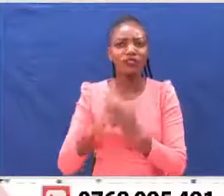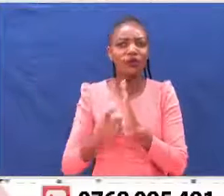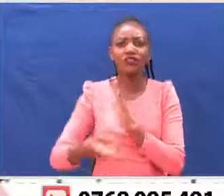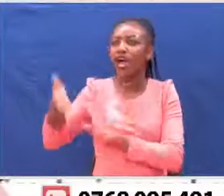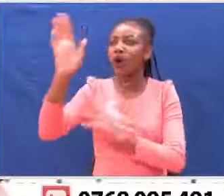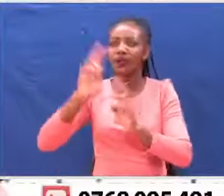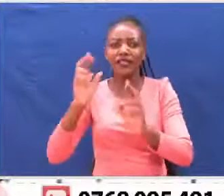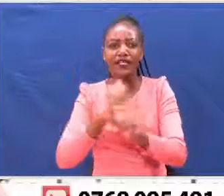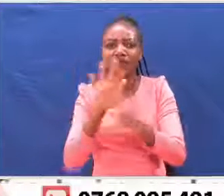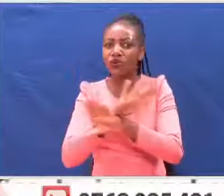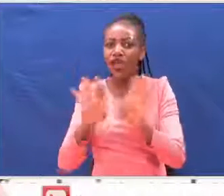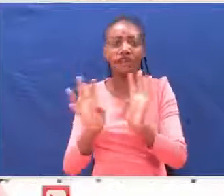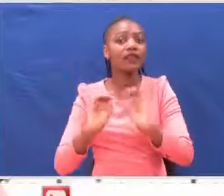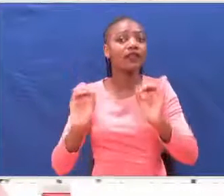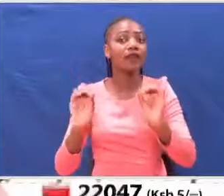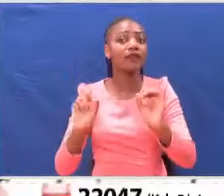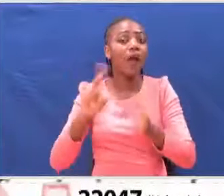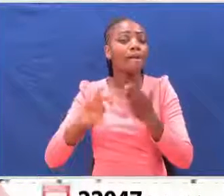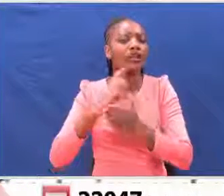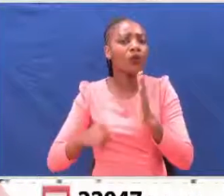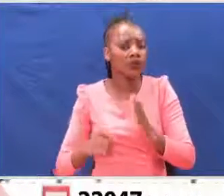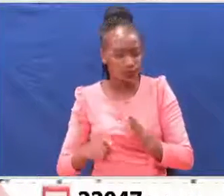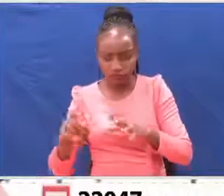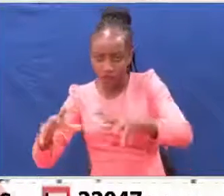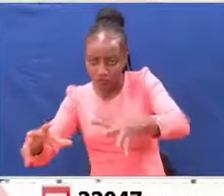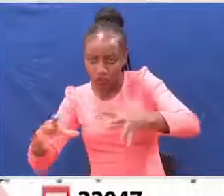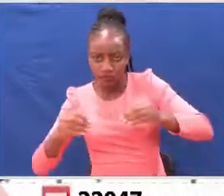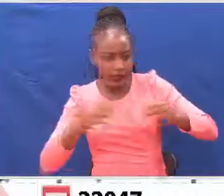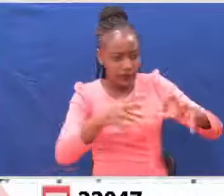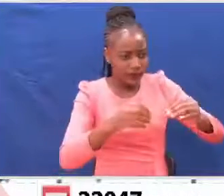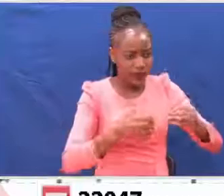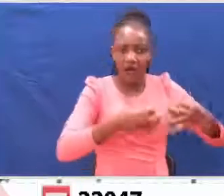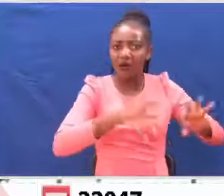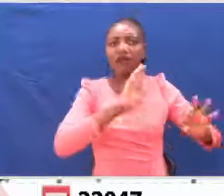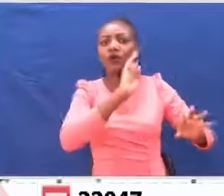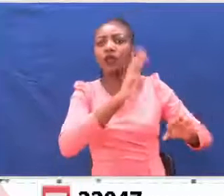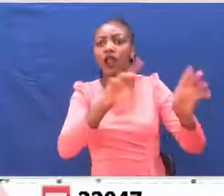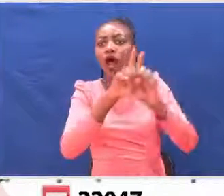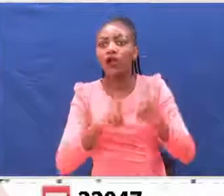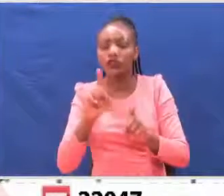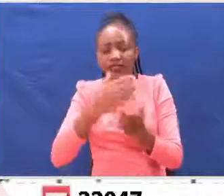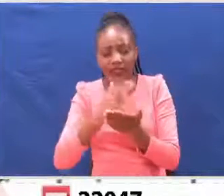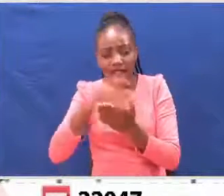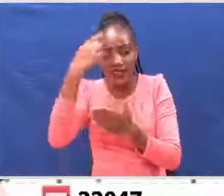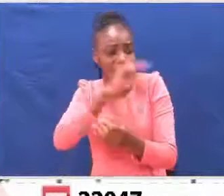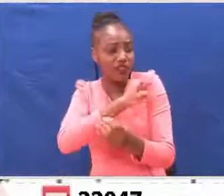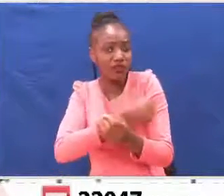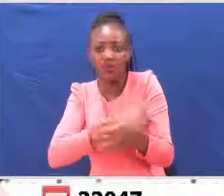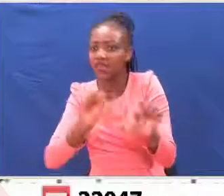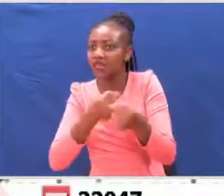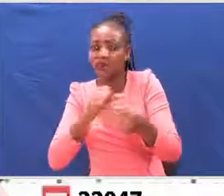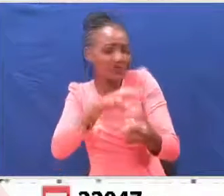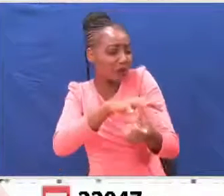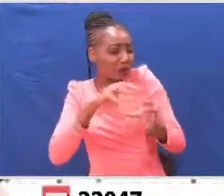do everything and thus take away our free will. And that share of the glory he will not take